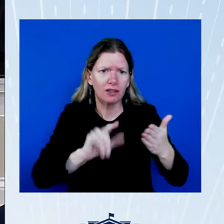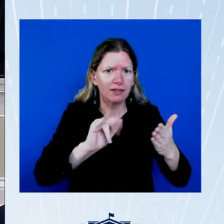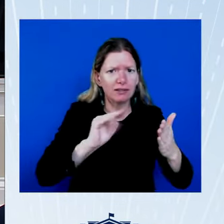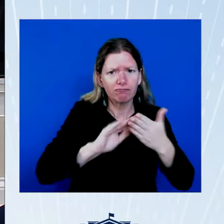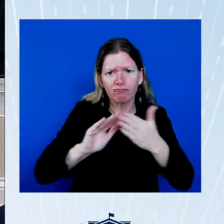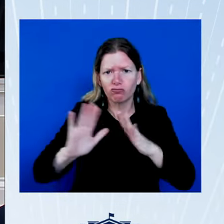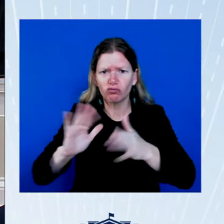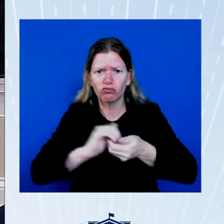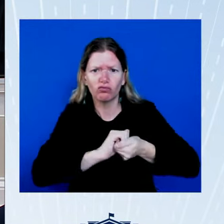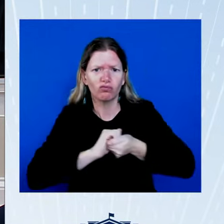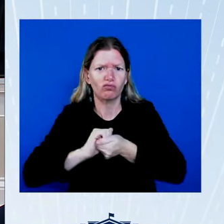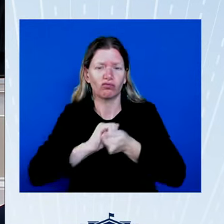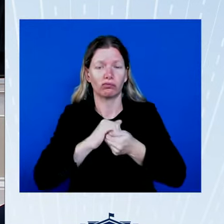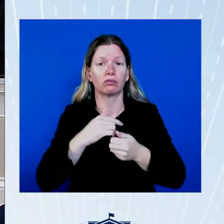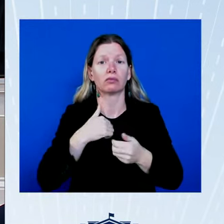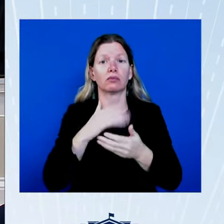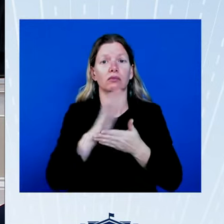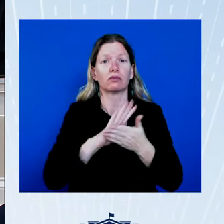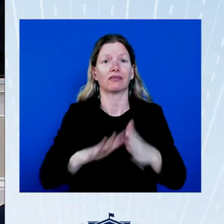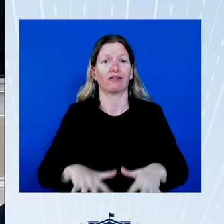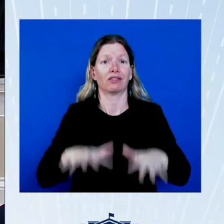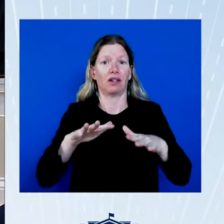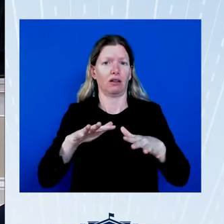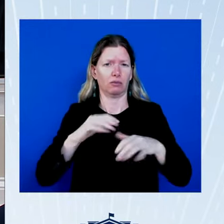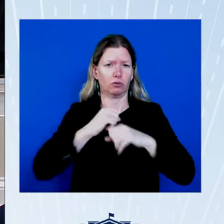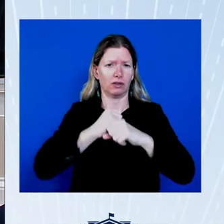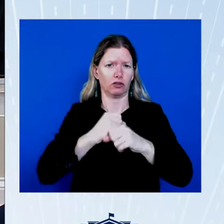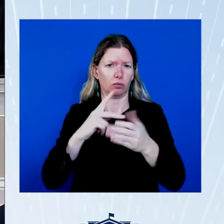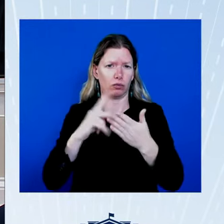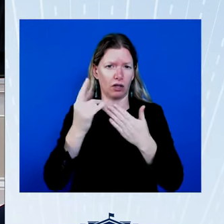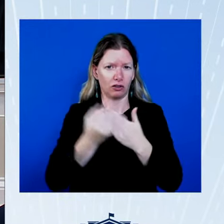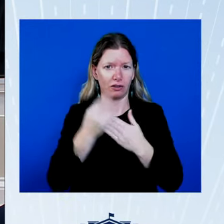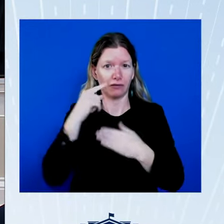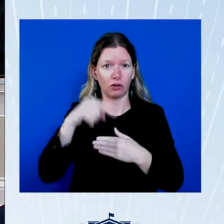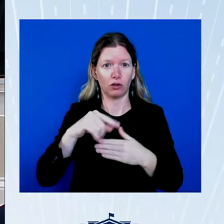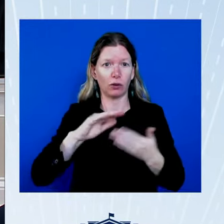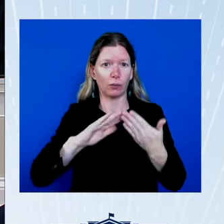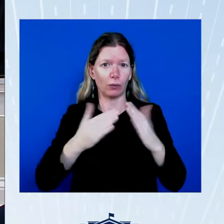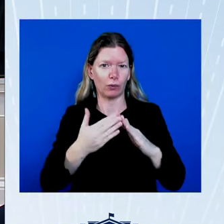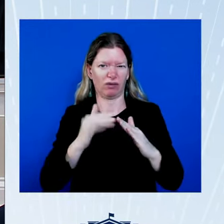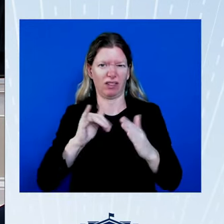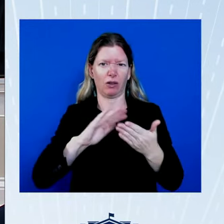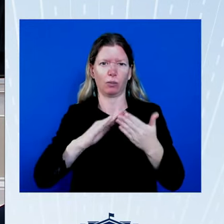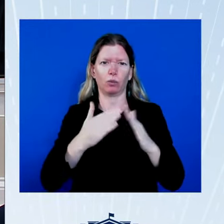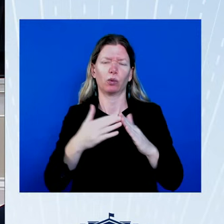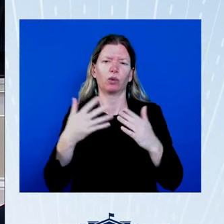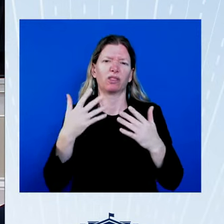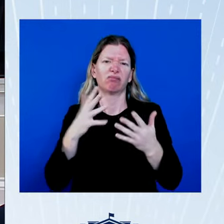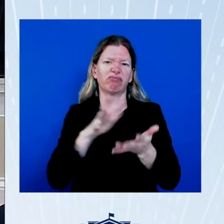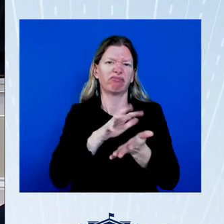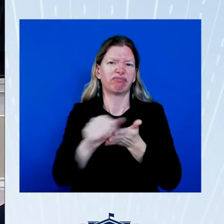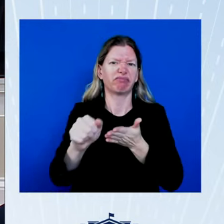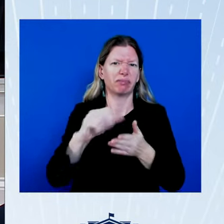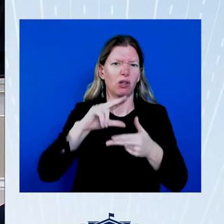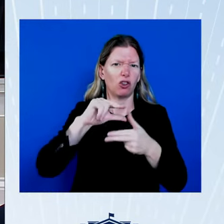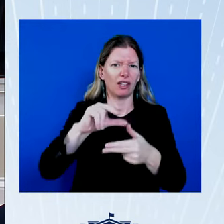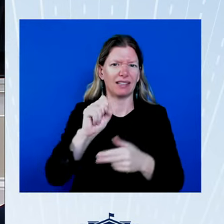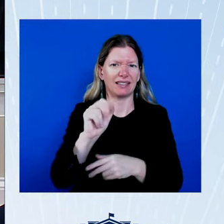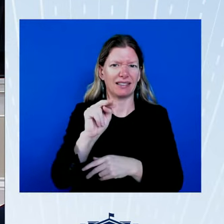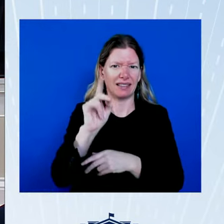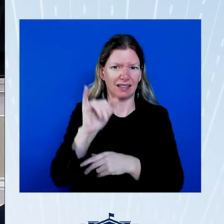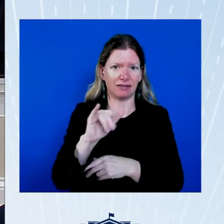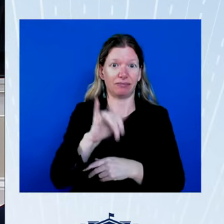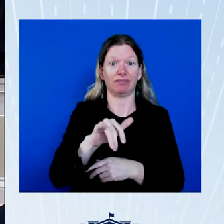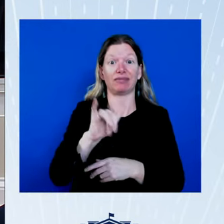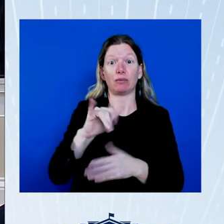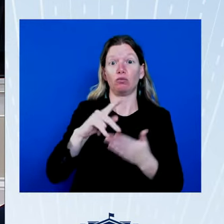that was devastated by Hurricane Sandy, and a project that would protect 110,000 people, including many public housing residents, the residents